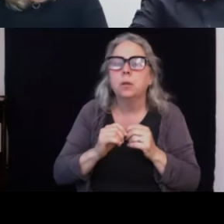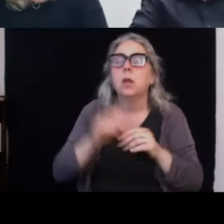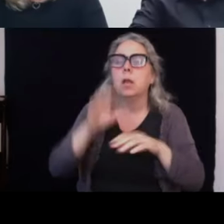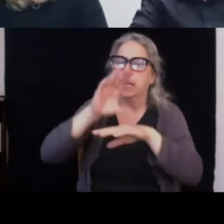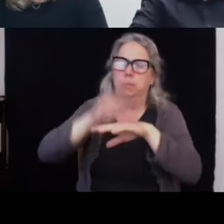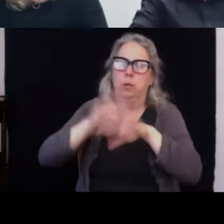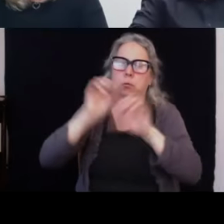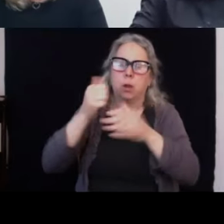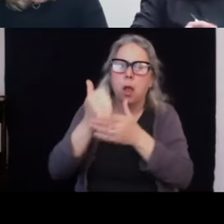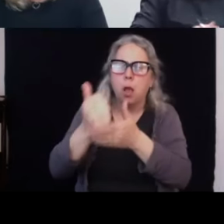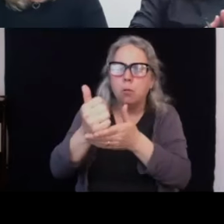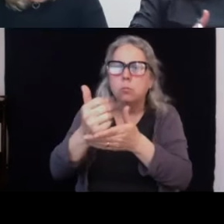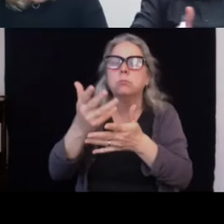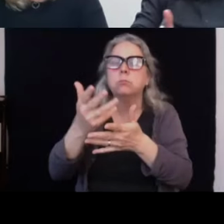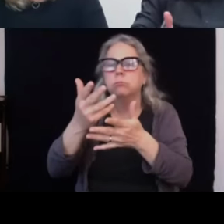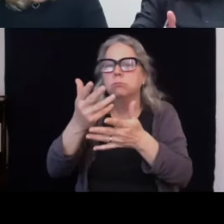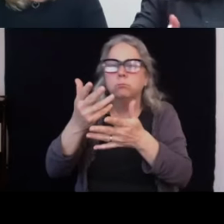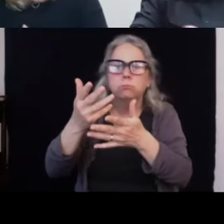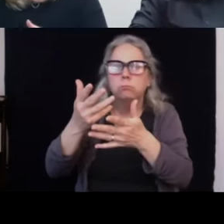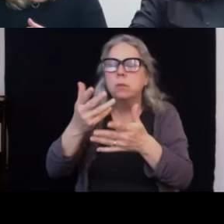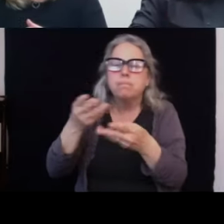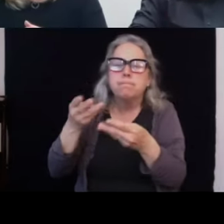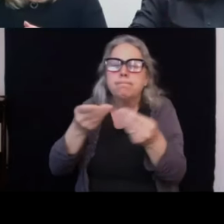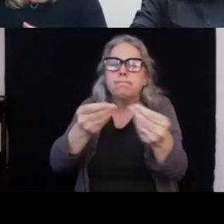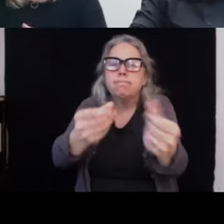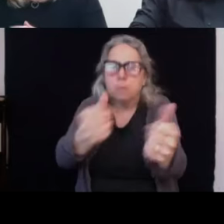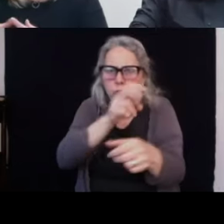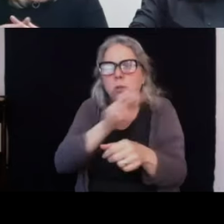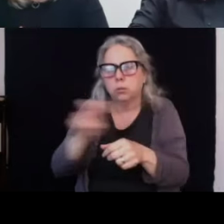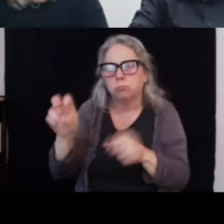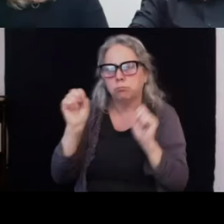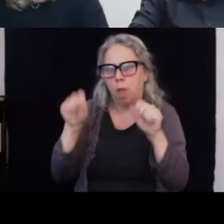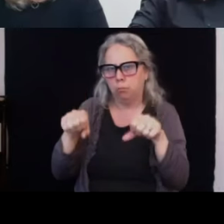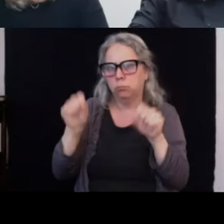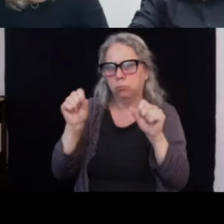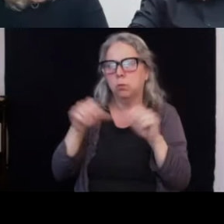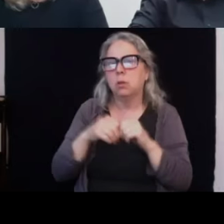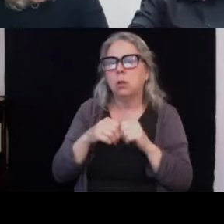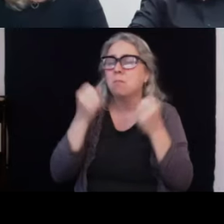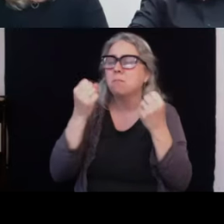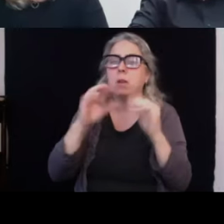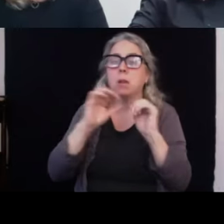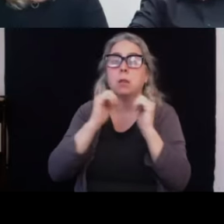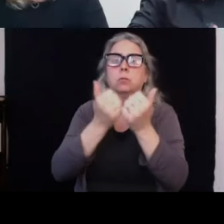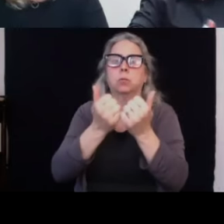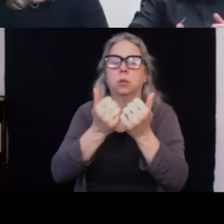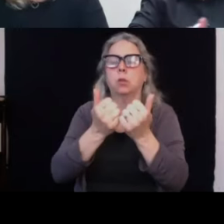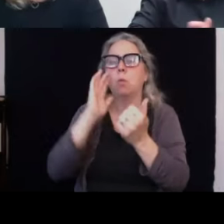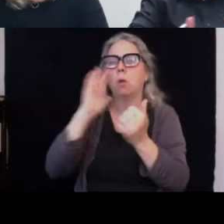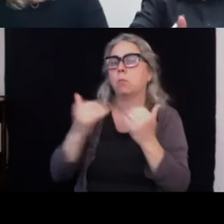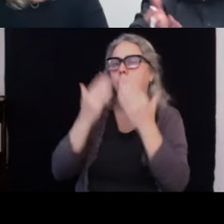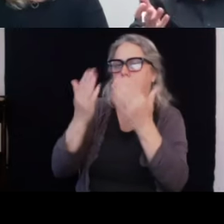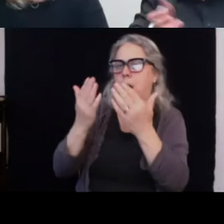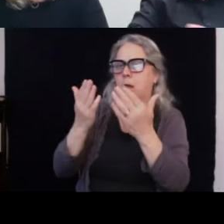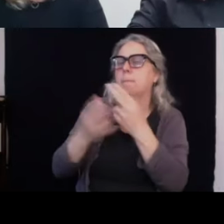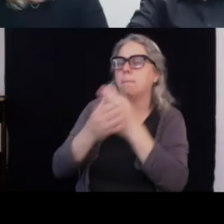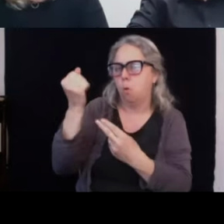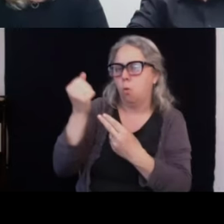kind of help you to make that as seamless as possible. There's many agencies that provide both children's and adult